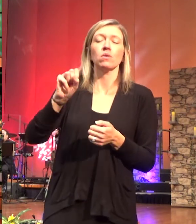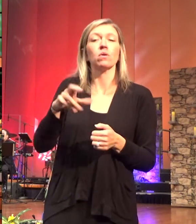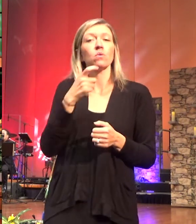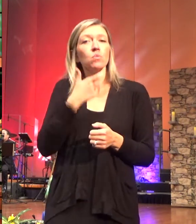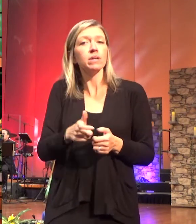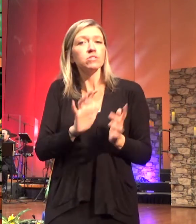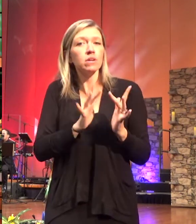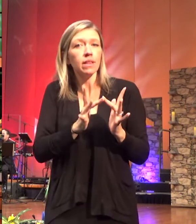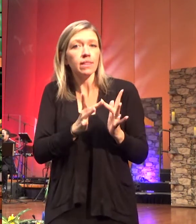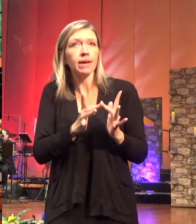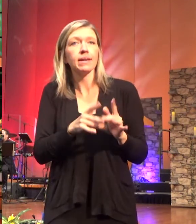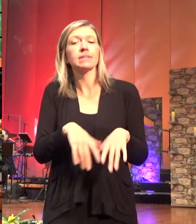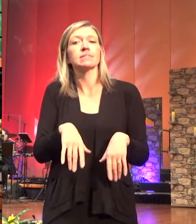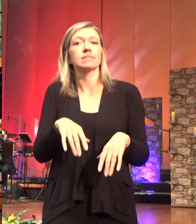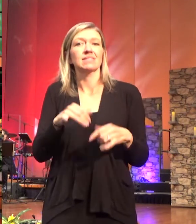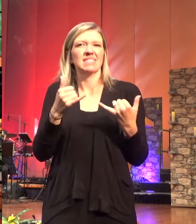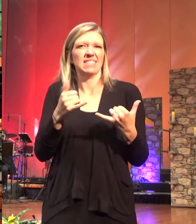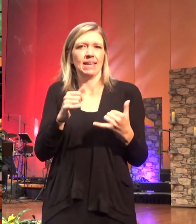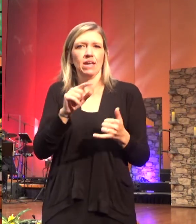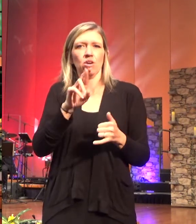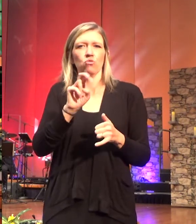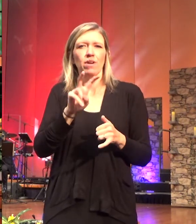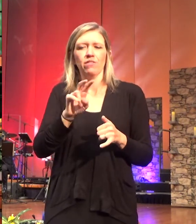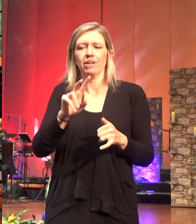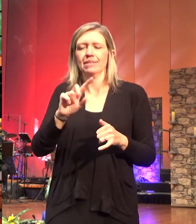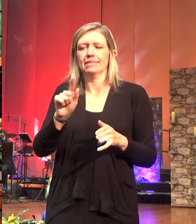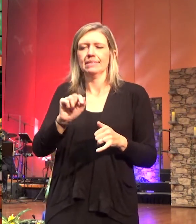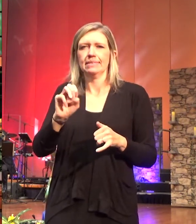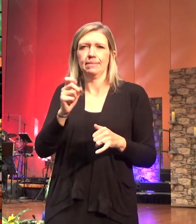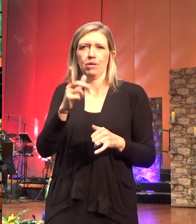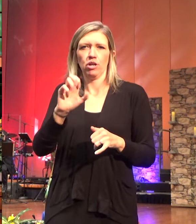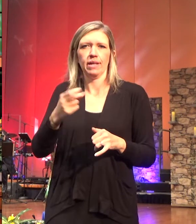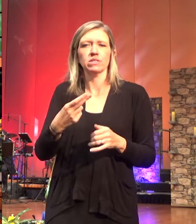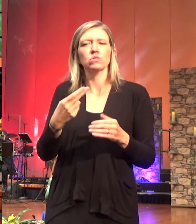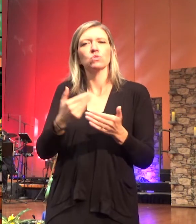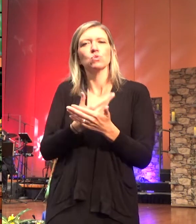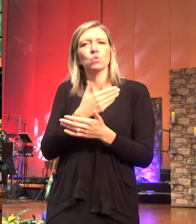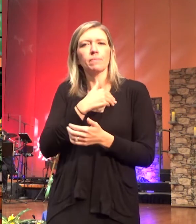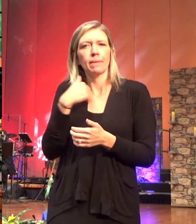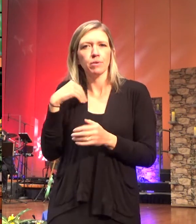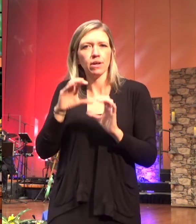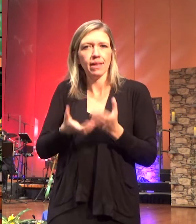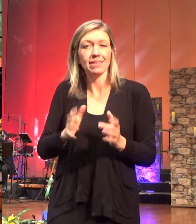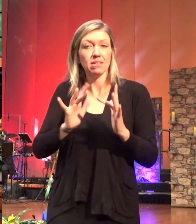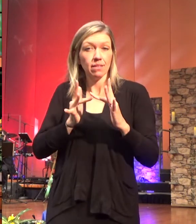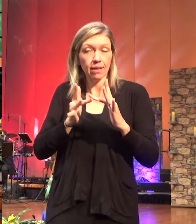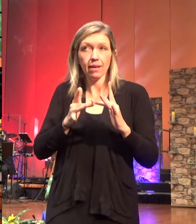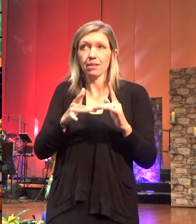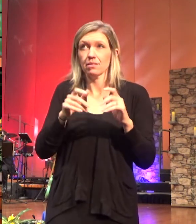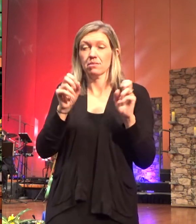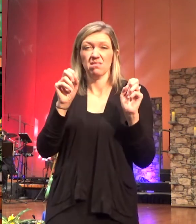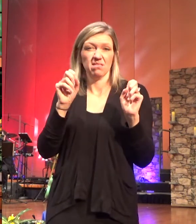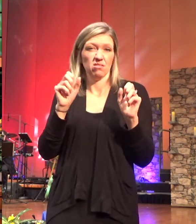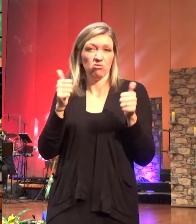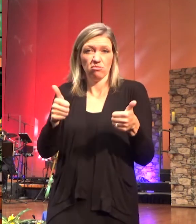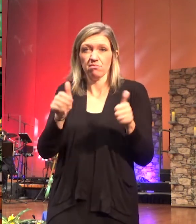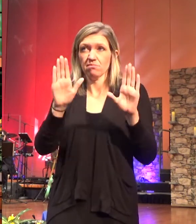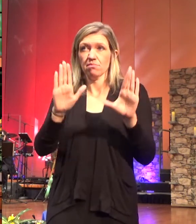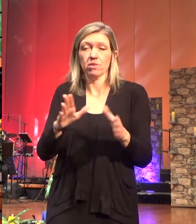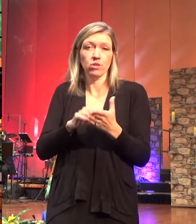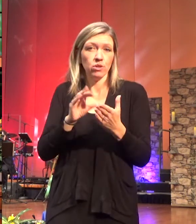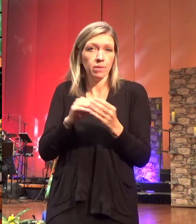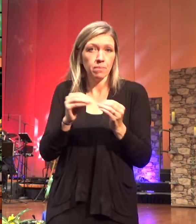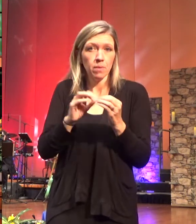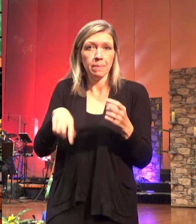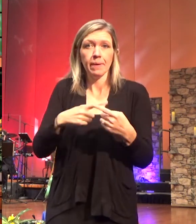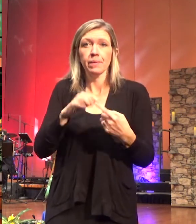especially today, Reverend Zamir is teaching a new members class. You don't have to join the church, but it's a great way to hear more about that. And details are